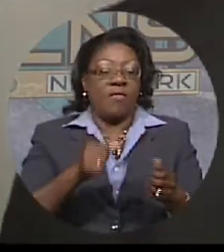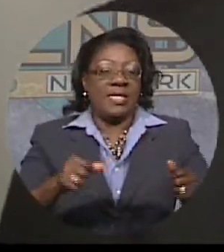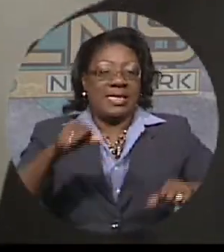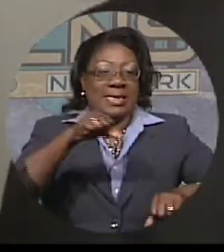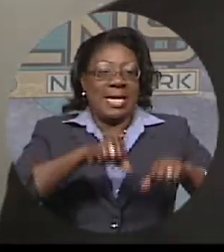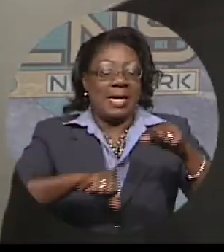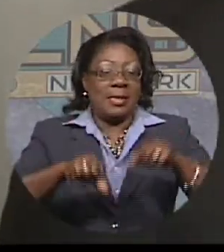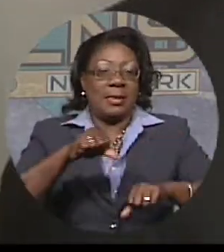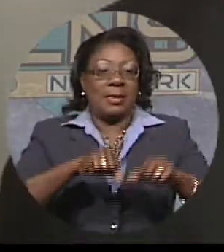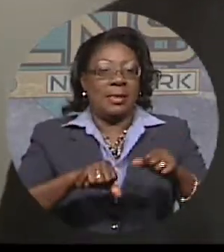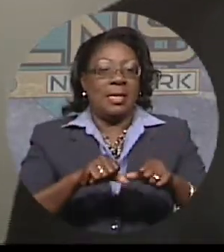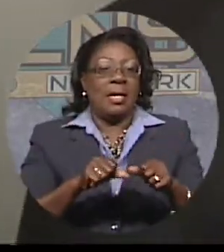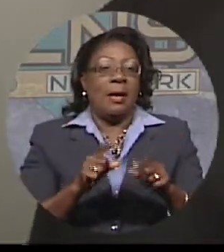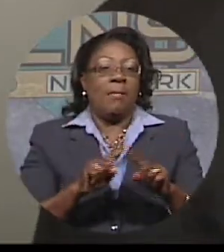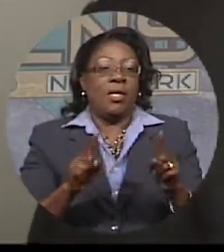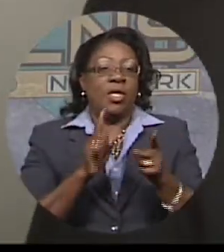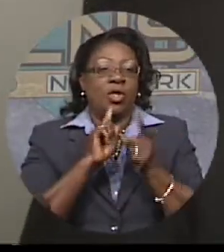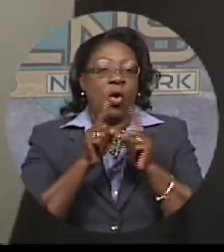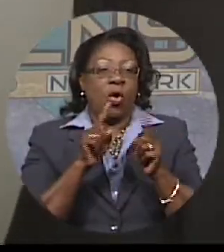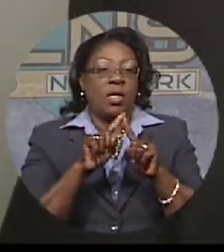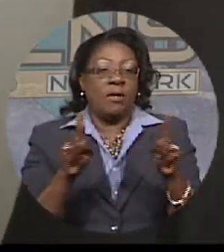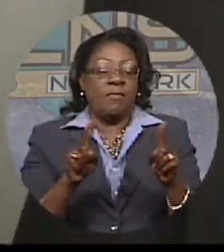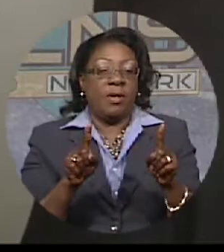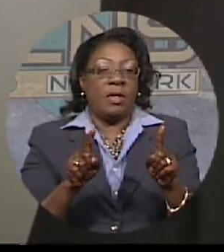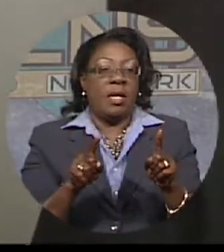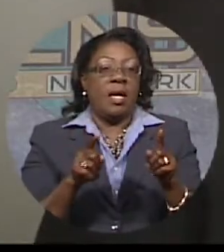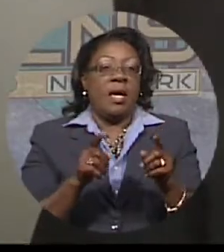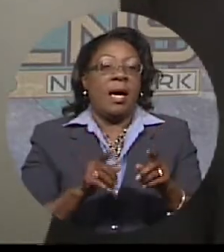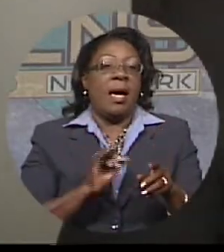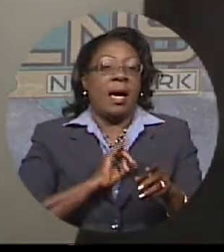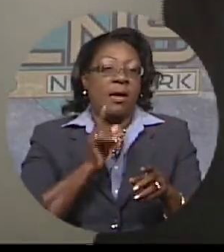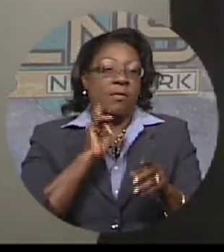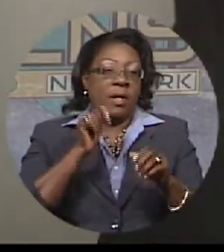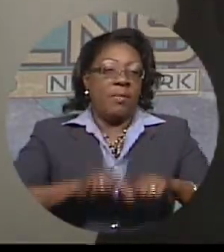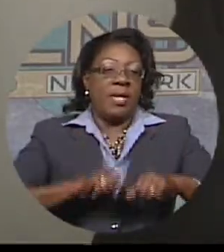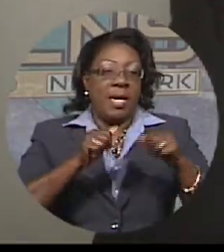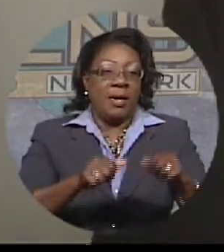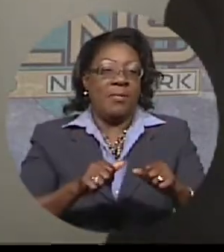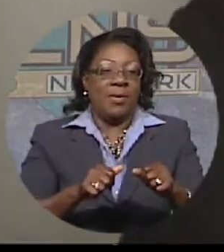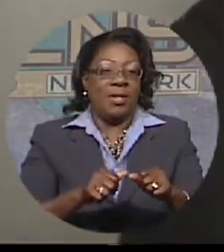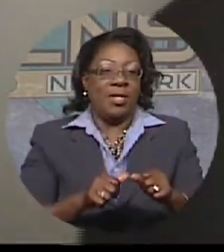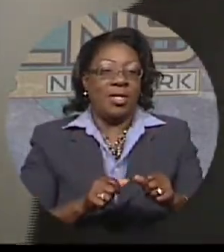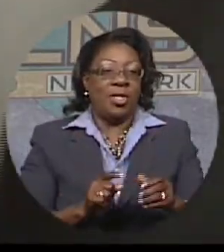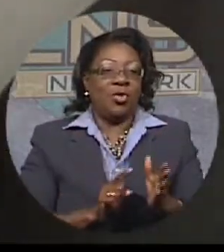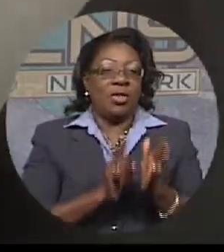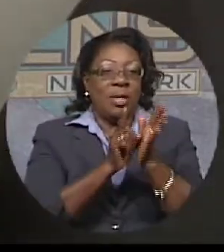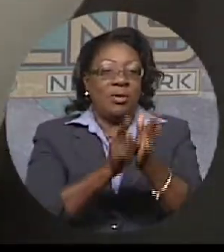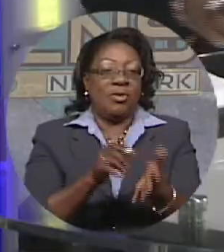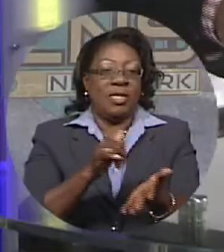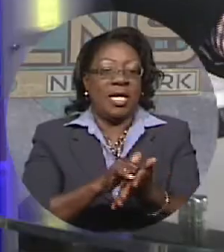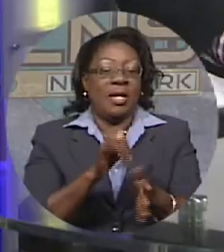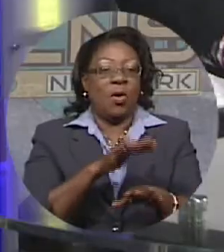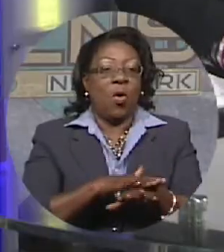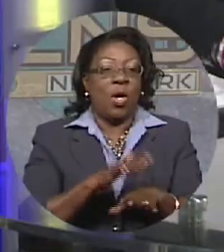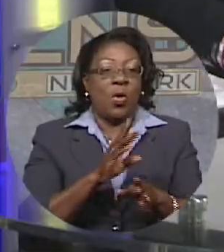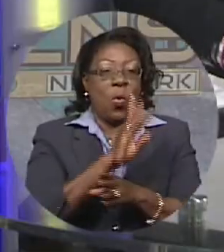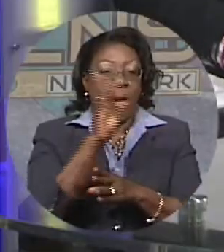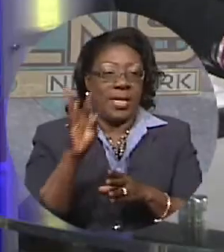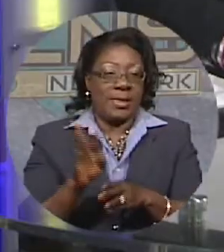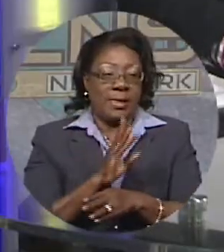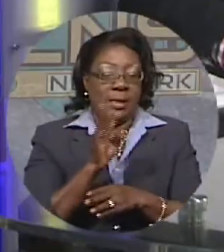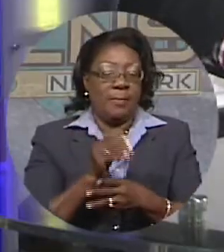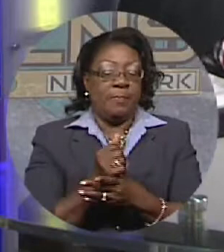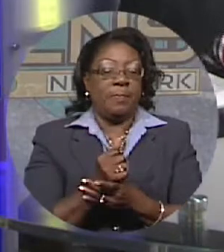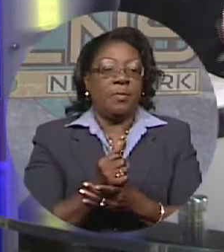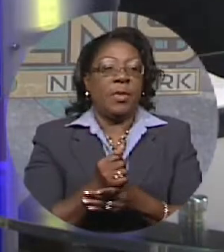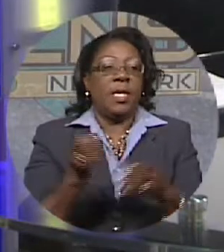he is a man of science. And so, but I will be able to demonstrate that painstakingly on Wednesday if I'm allowed to speak. Well, it's been more than